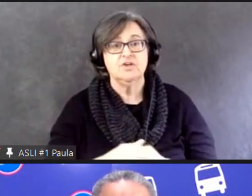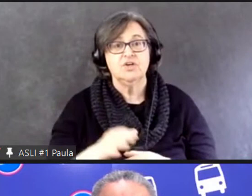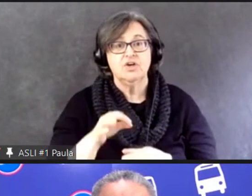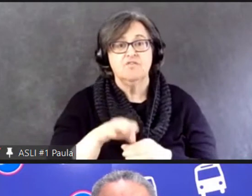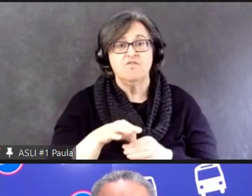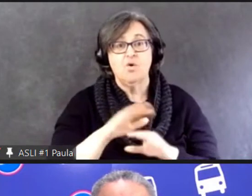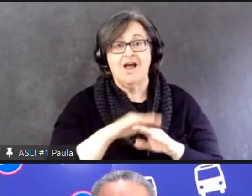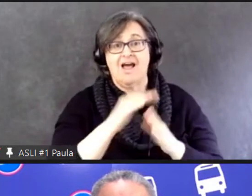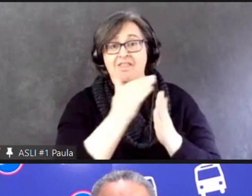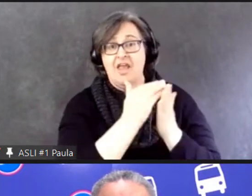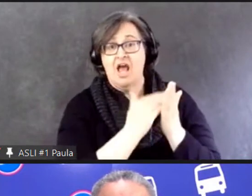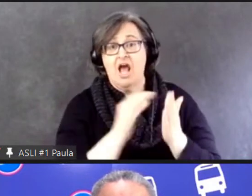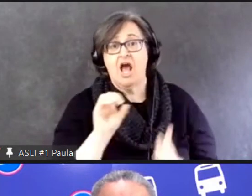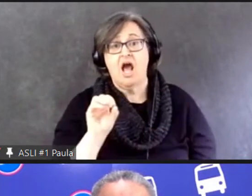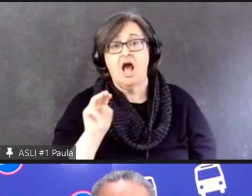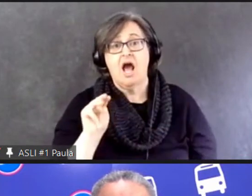Omnibus passes with 4 yes votes, sir.